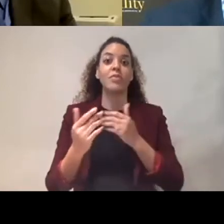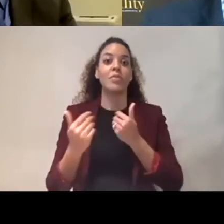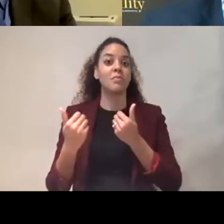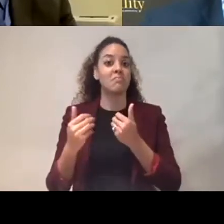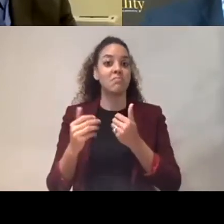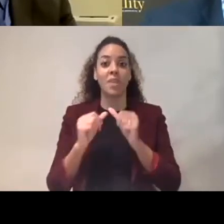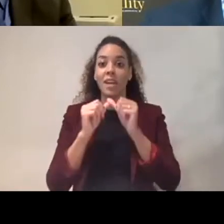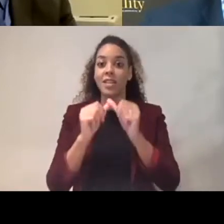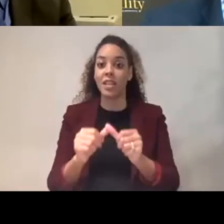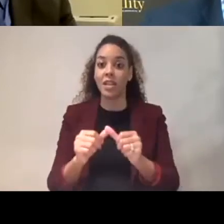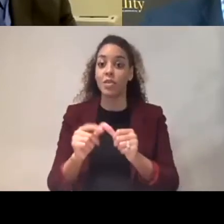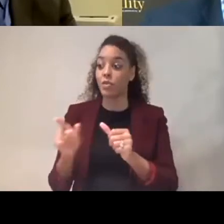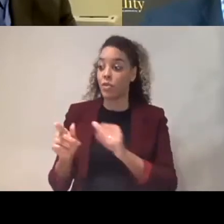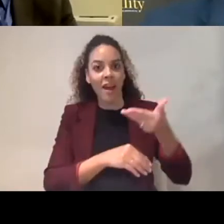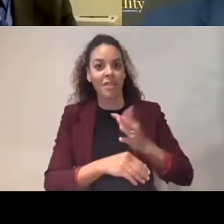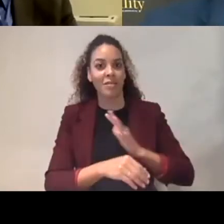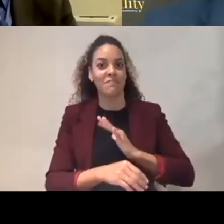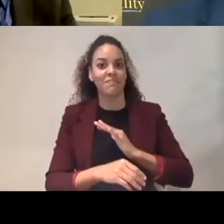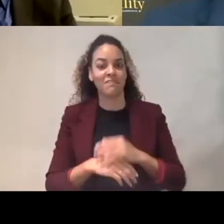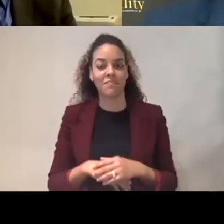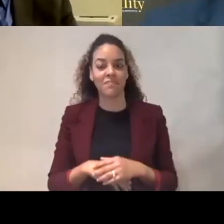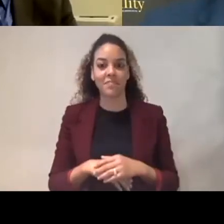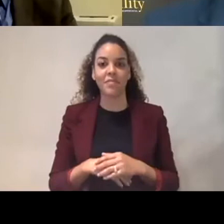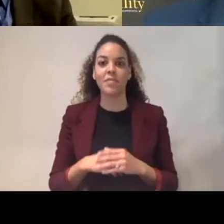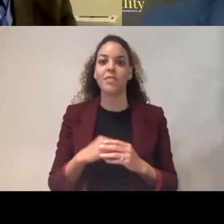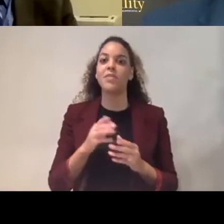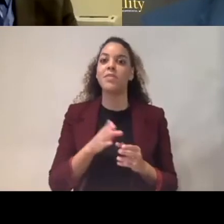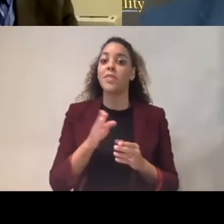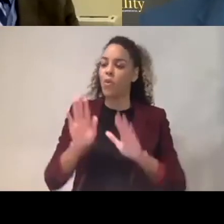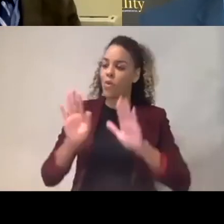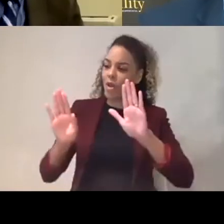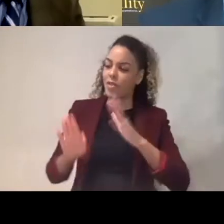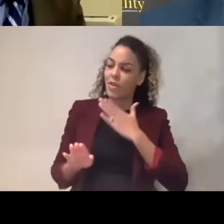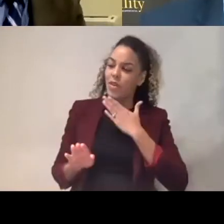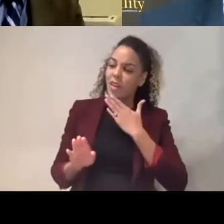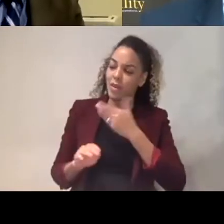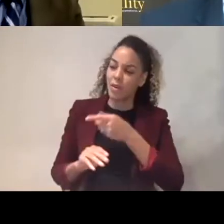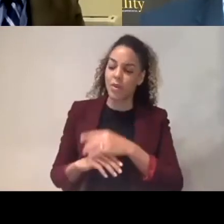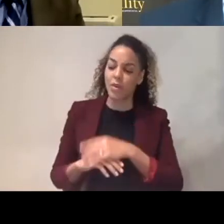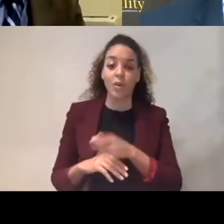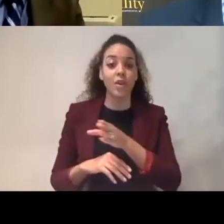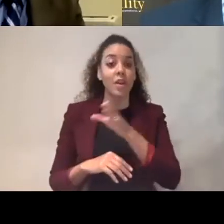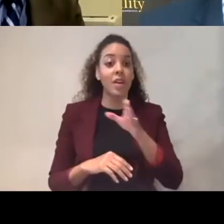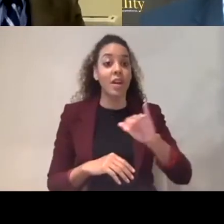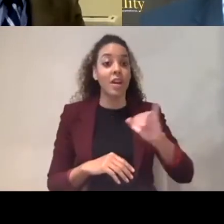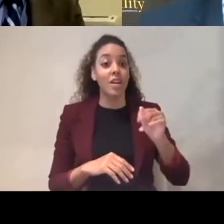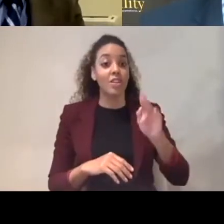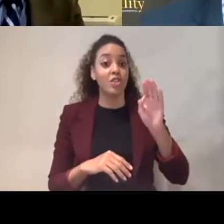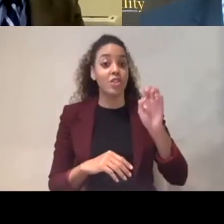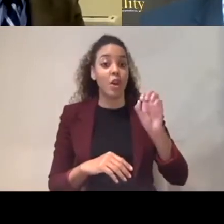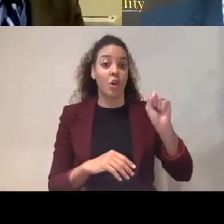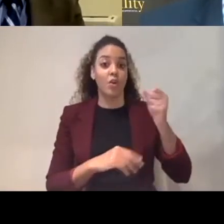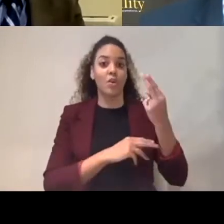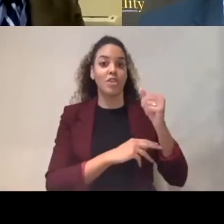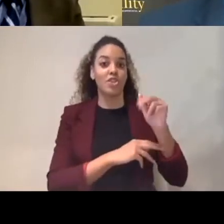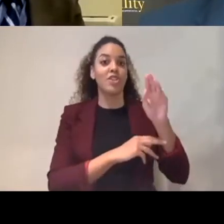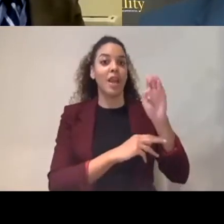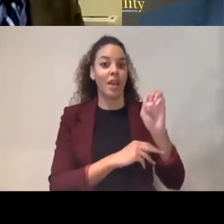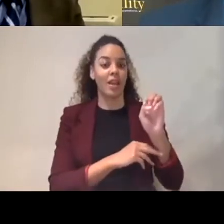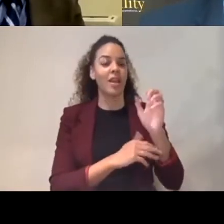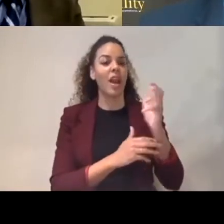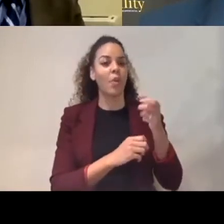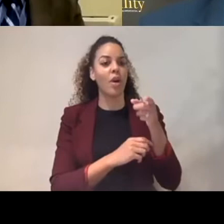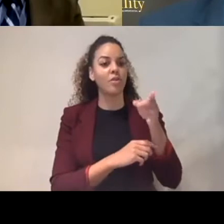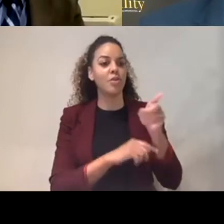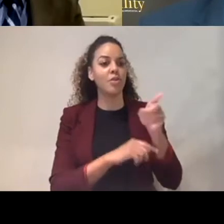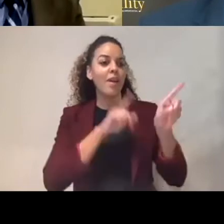with qualified individuals. Wonderful, thank you. Shane, I want to go to you next and ask you that same question. You know, it's a very